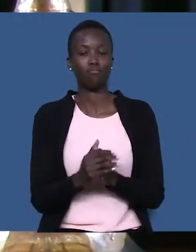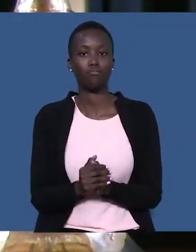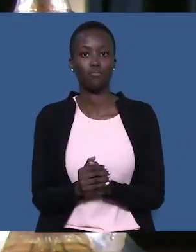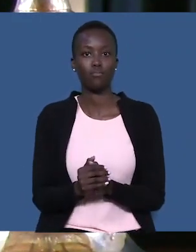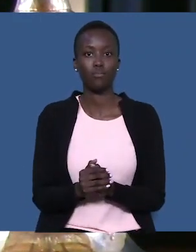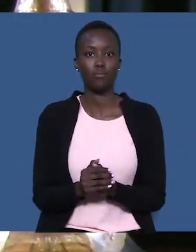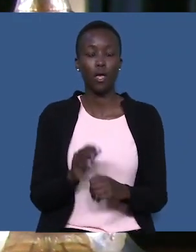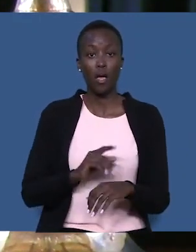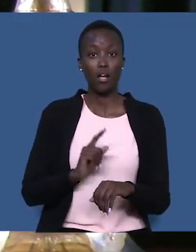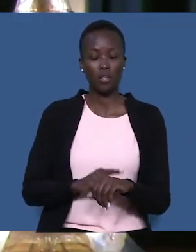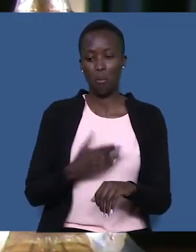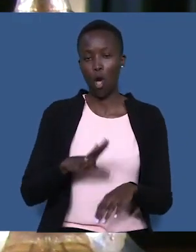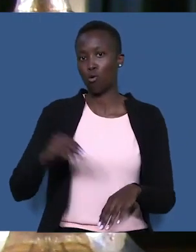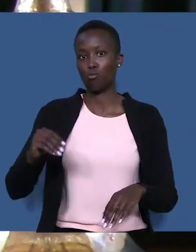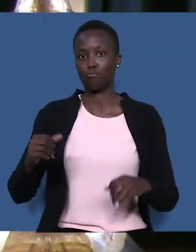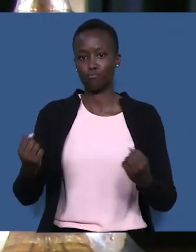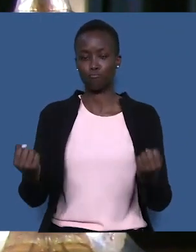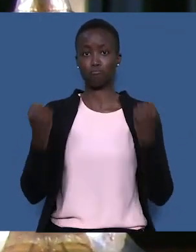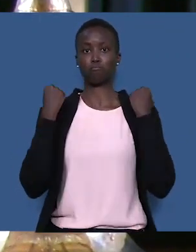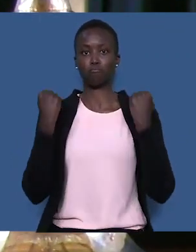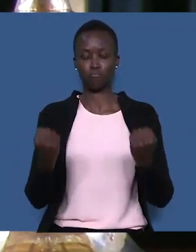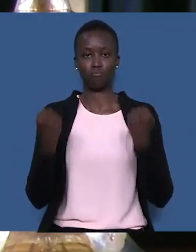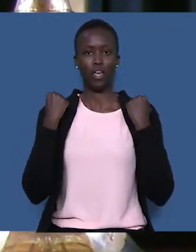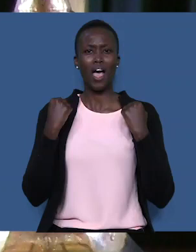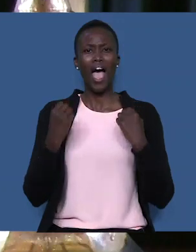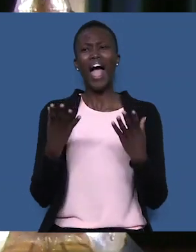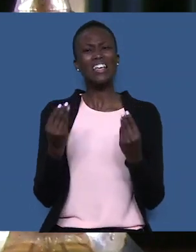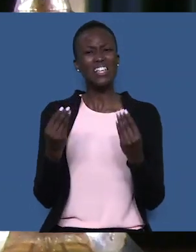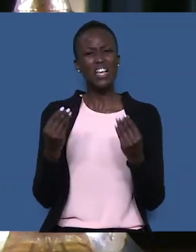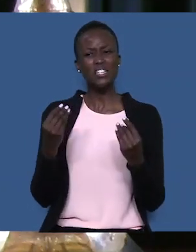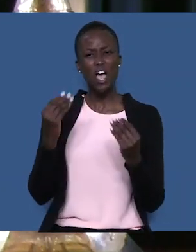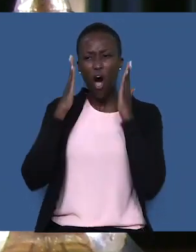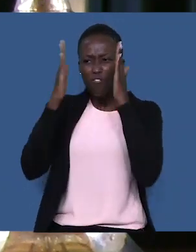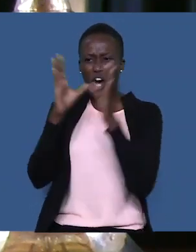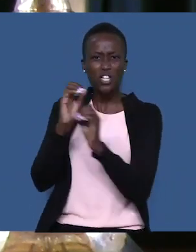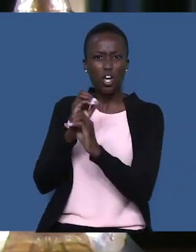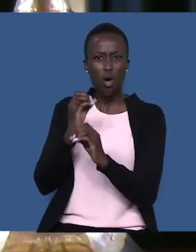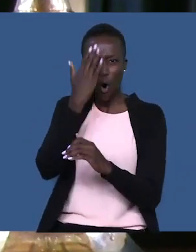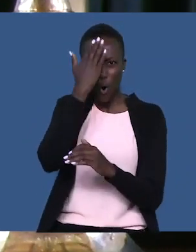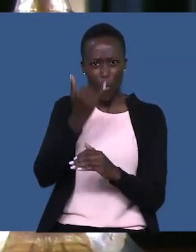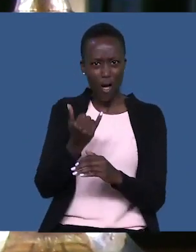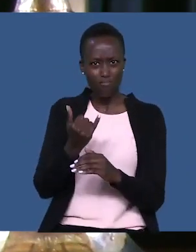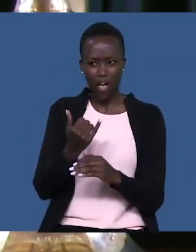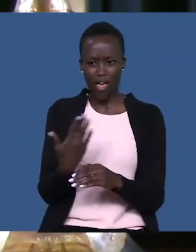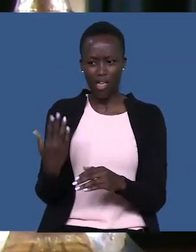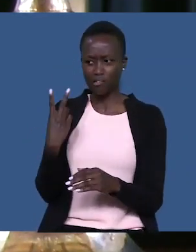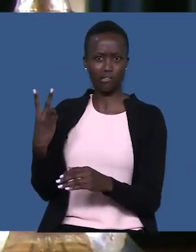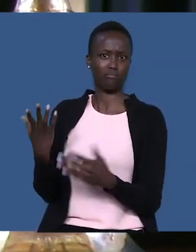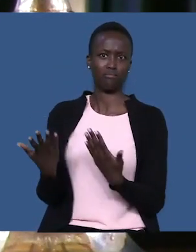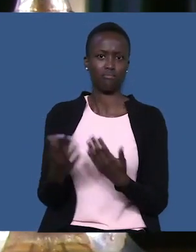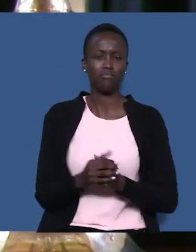go to train in the gym, and it's very easy for you to be distracted as you're training and you're not focused on what your instructor is